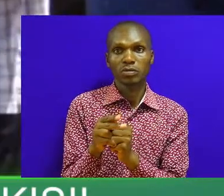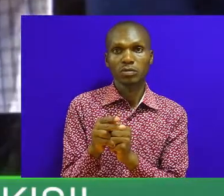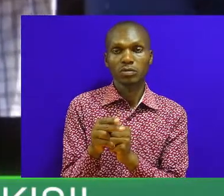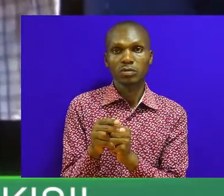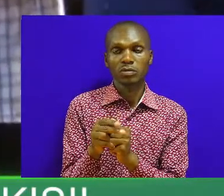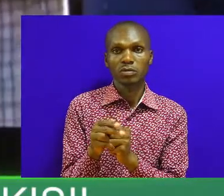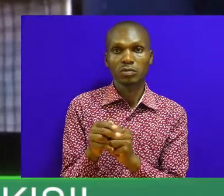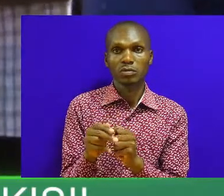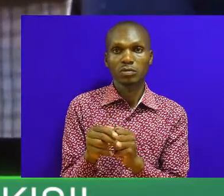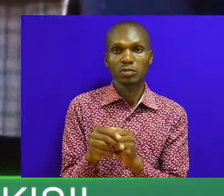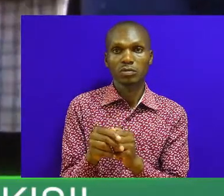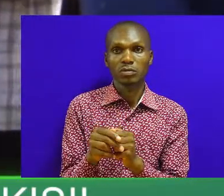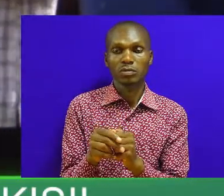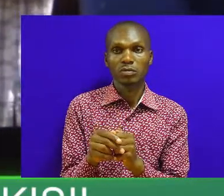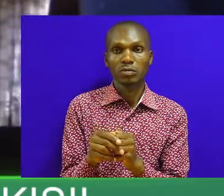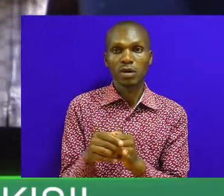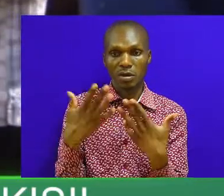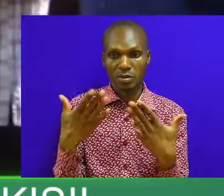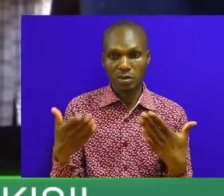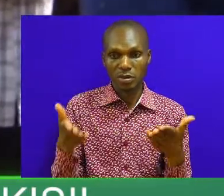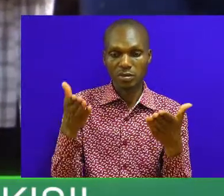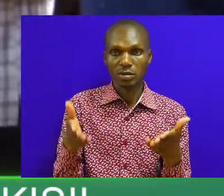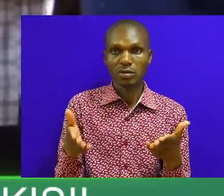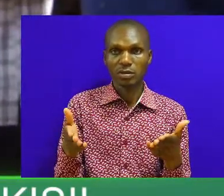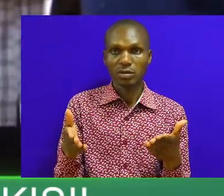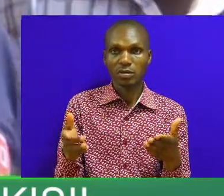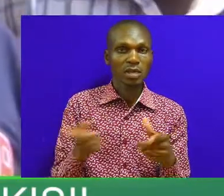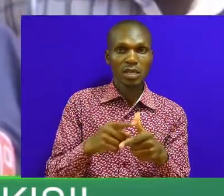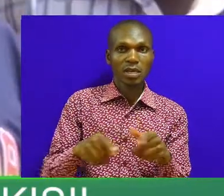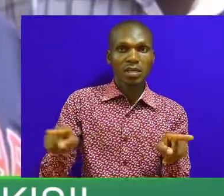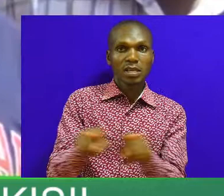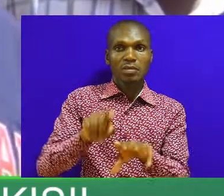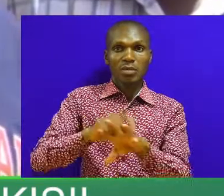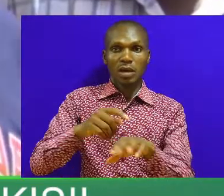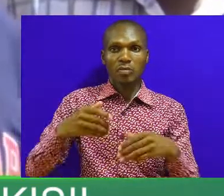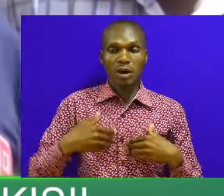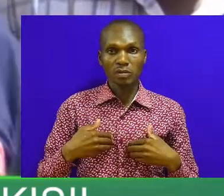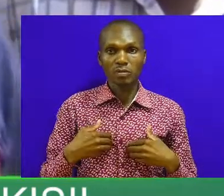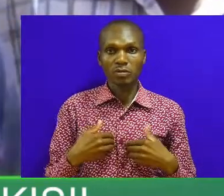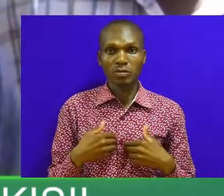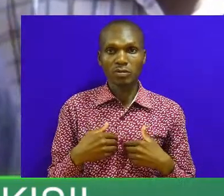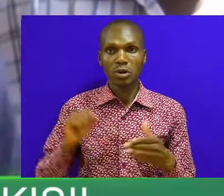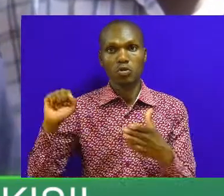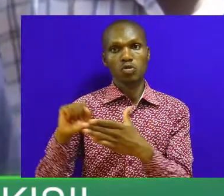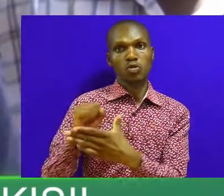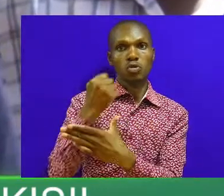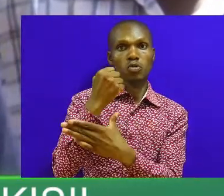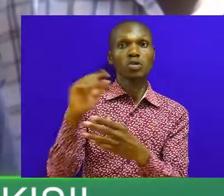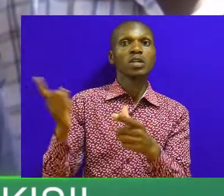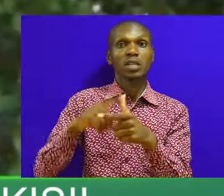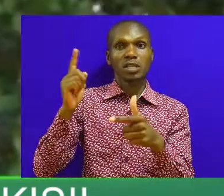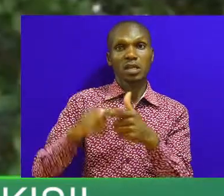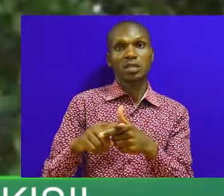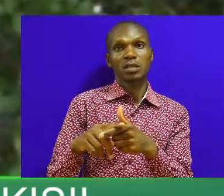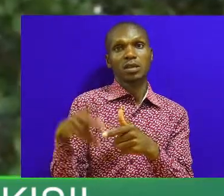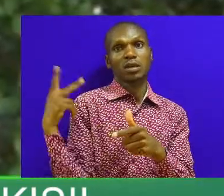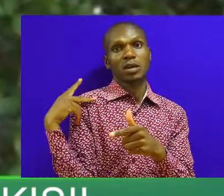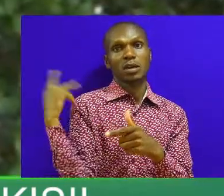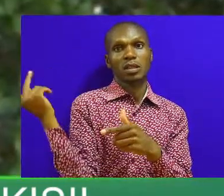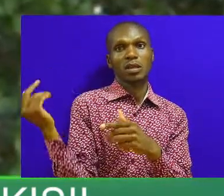12 machetes, and we also have rungus that we recovered the other day. So